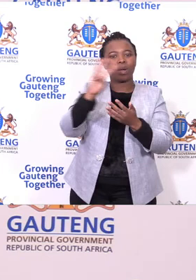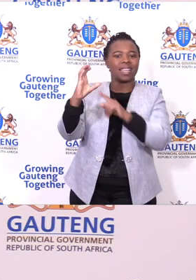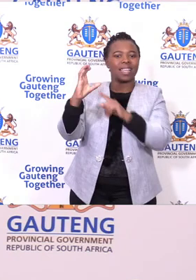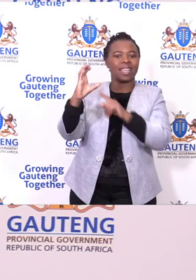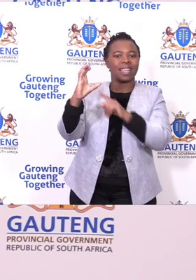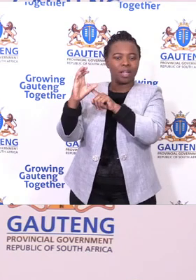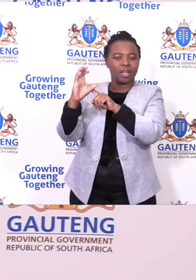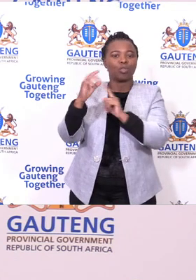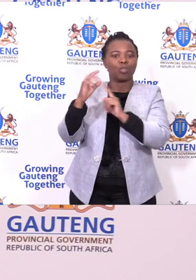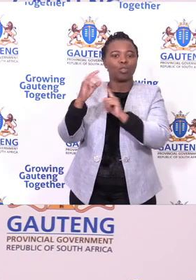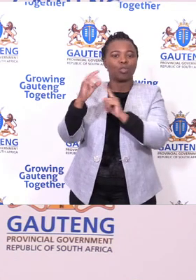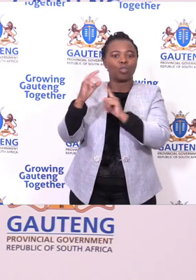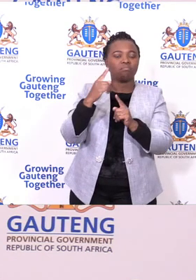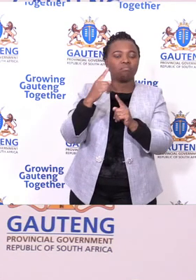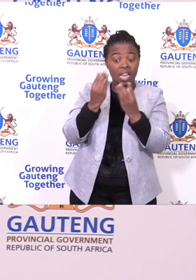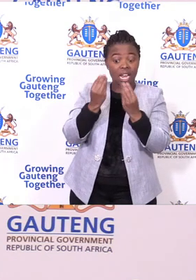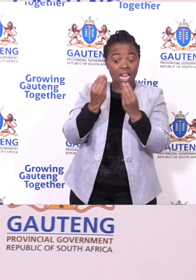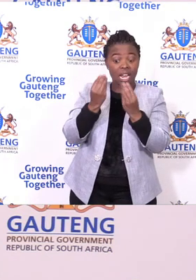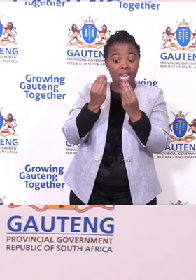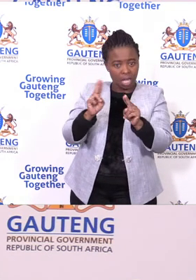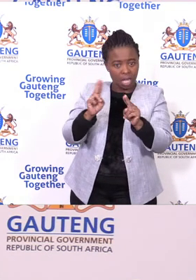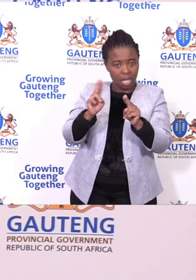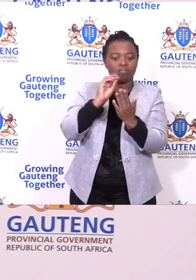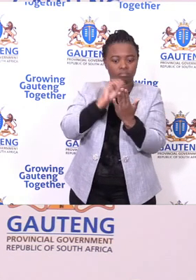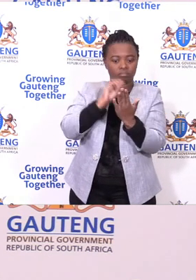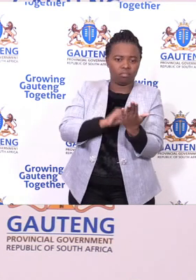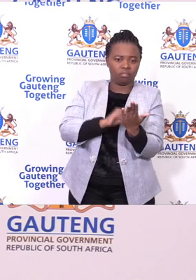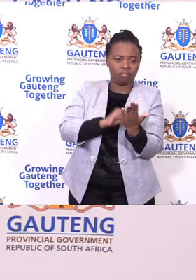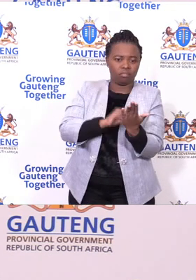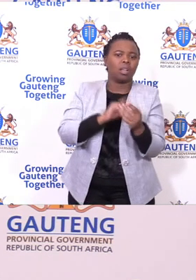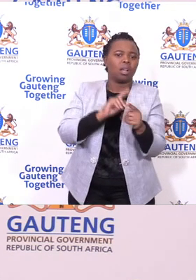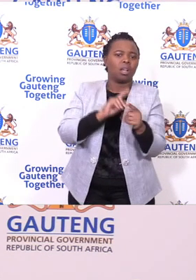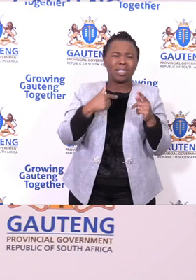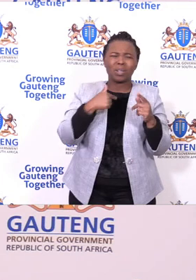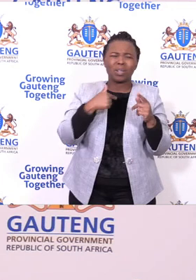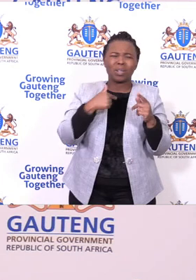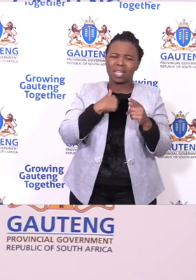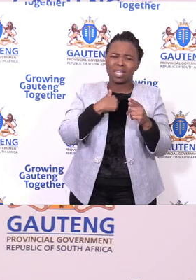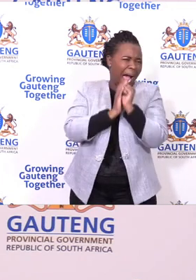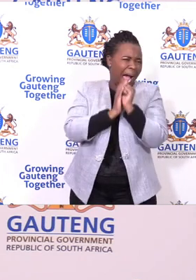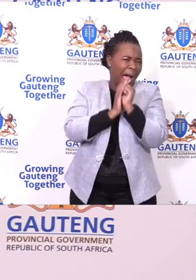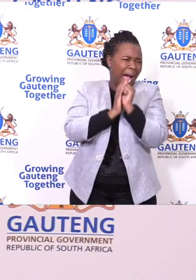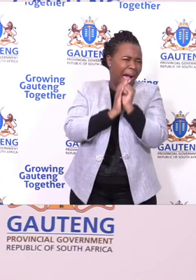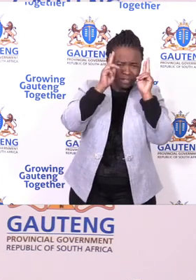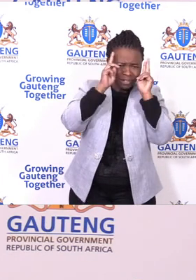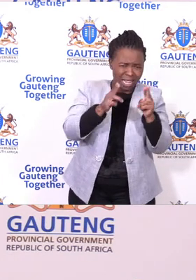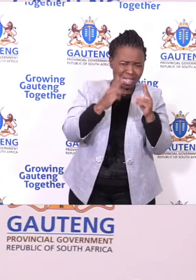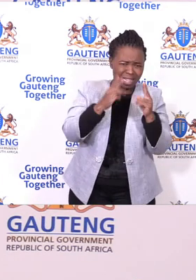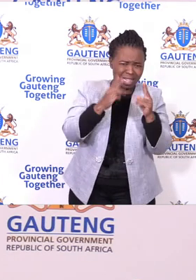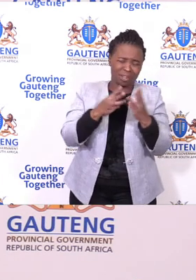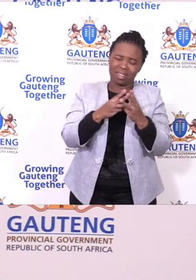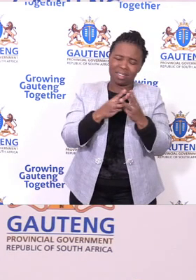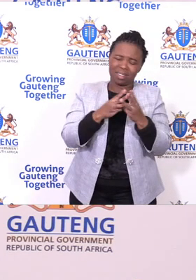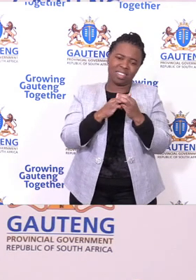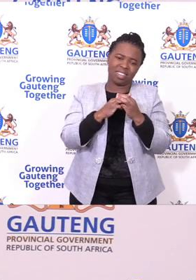the number of deaths that are there. So at no point we have the mandate to hide deaths, and I don't think it will be in a great public